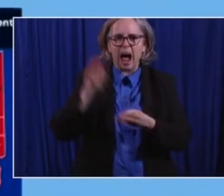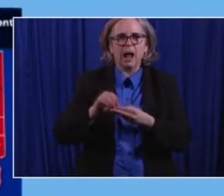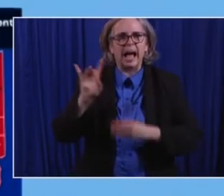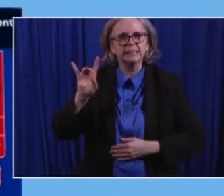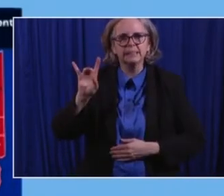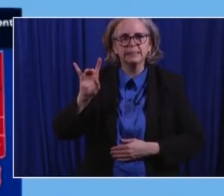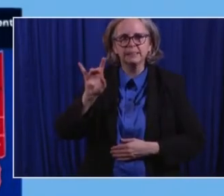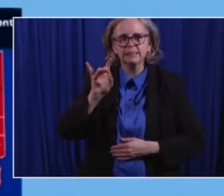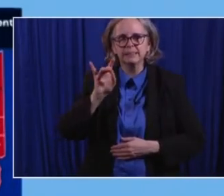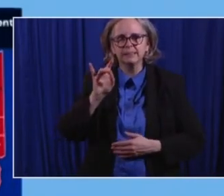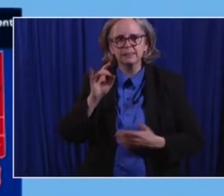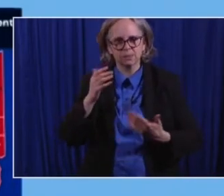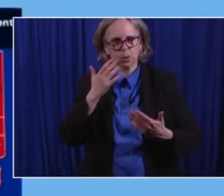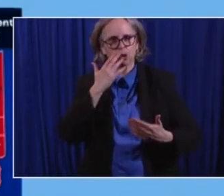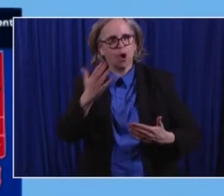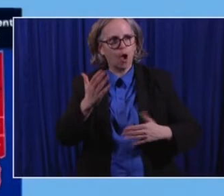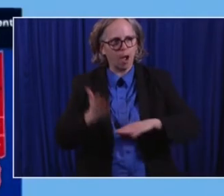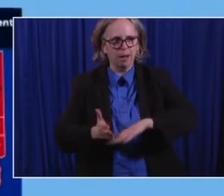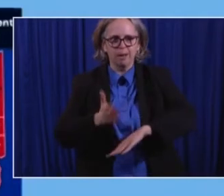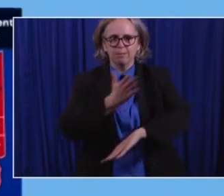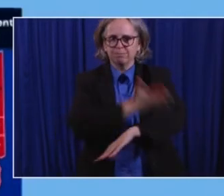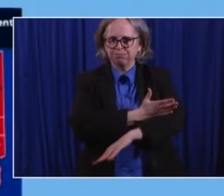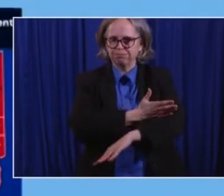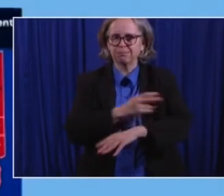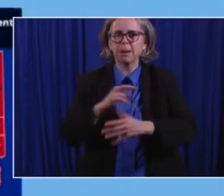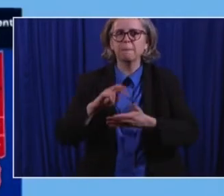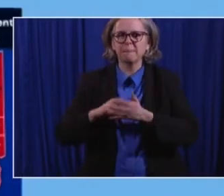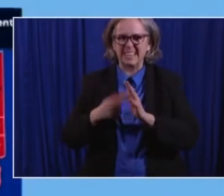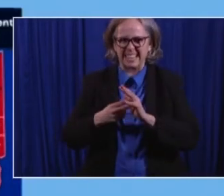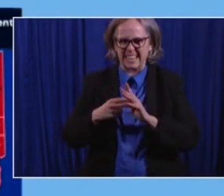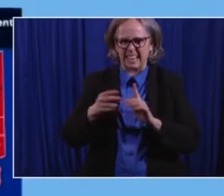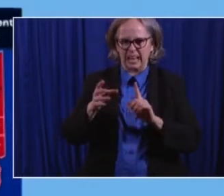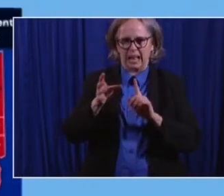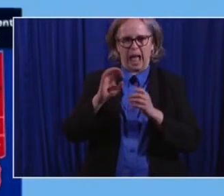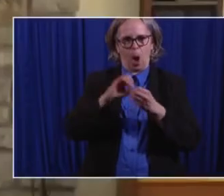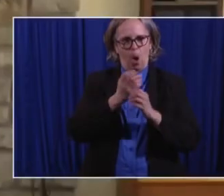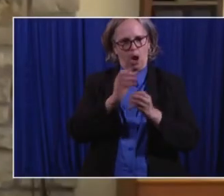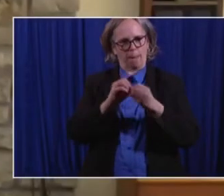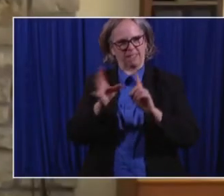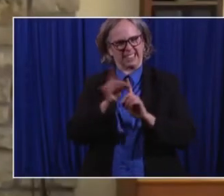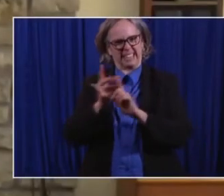shows that the case rates for these counties are starting to drop, which is good.